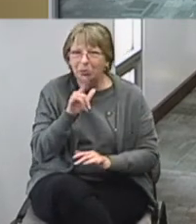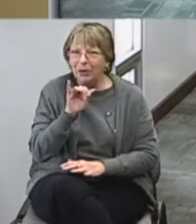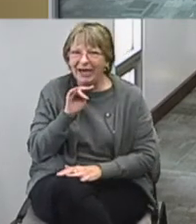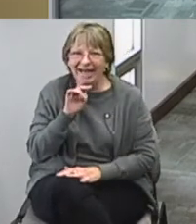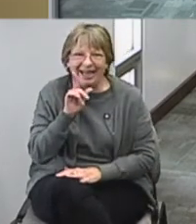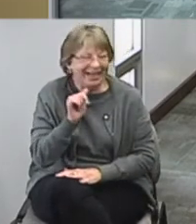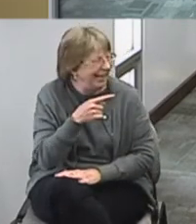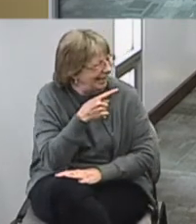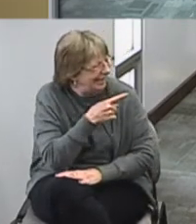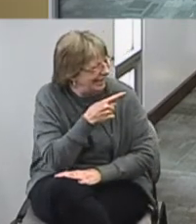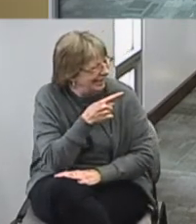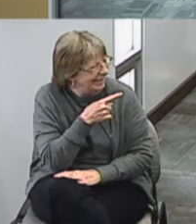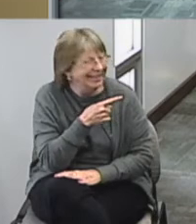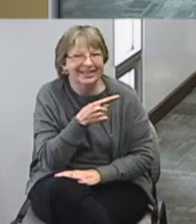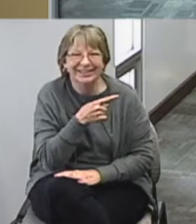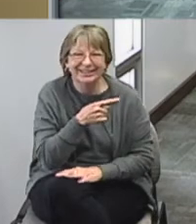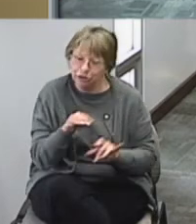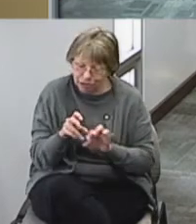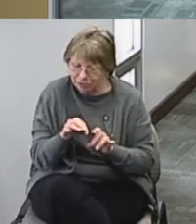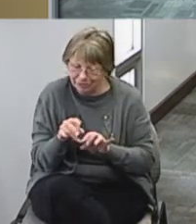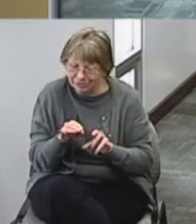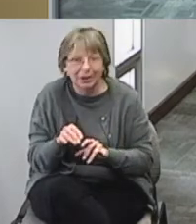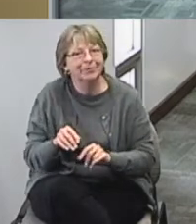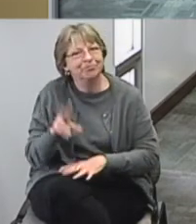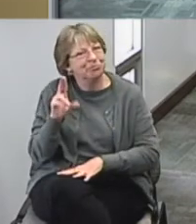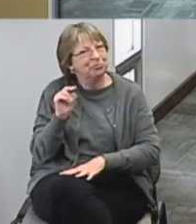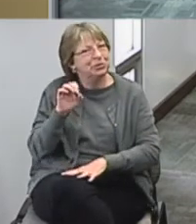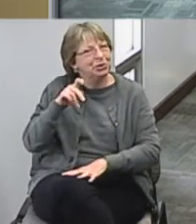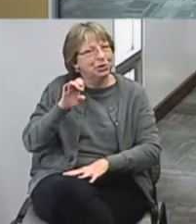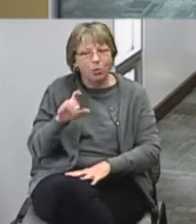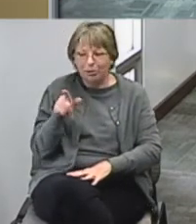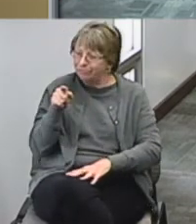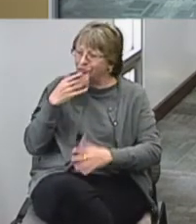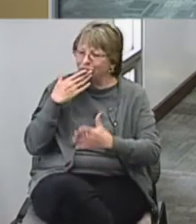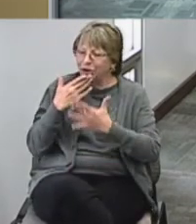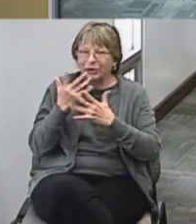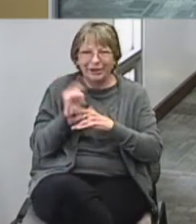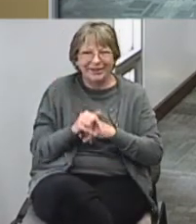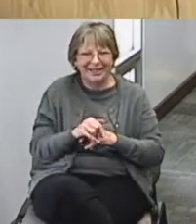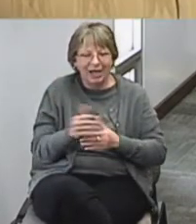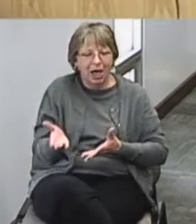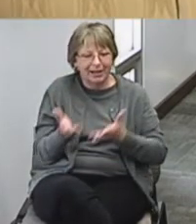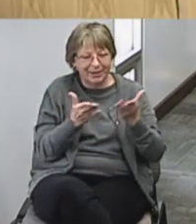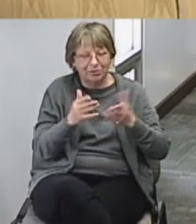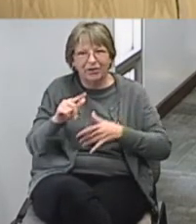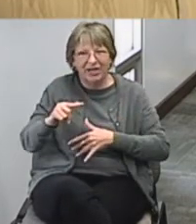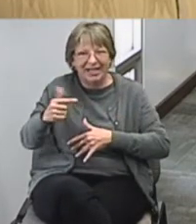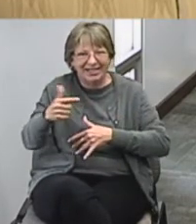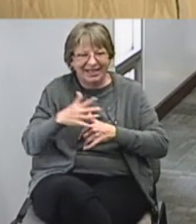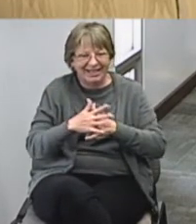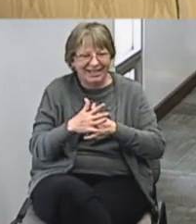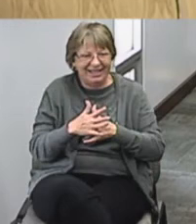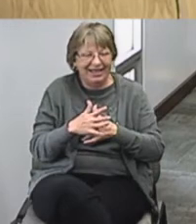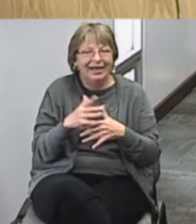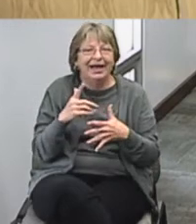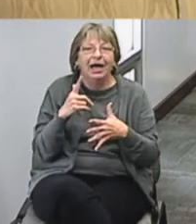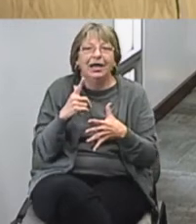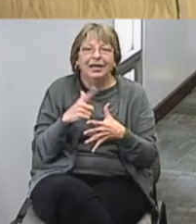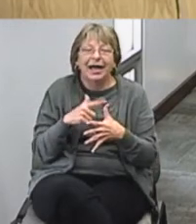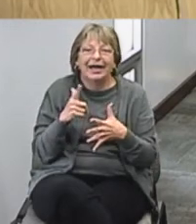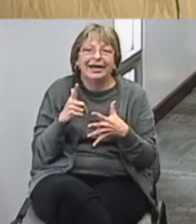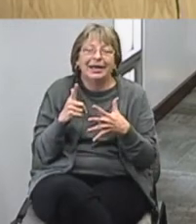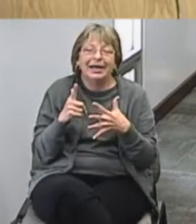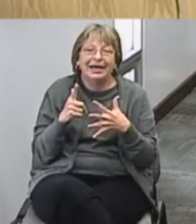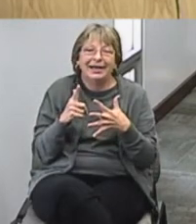Nope, you're good. Right. Okay, it's been moved. Second, Stand by the yeah. second. Please call the roll.